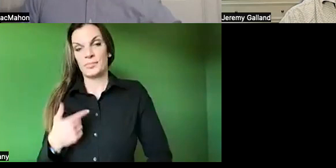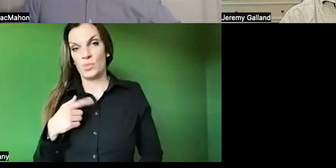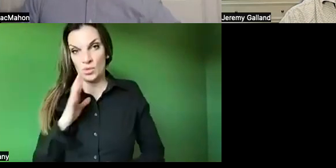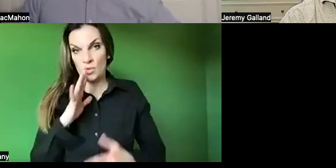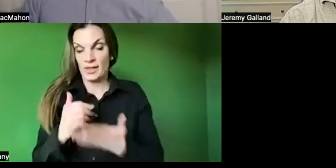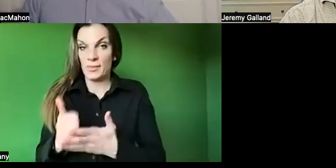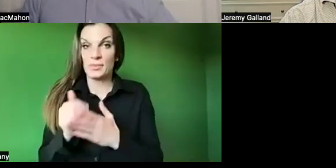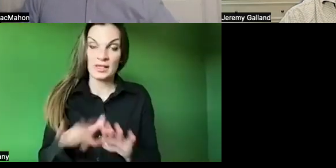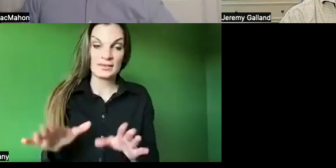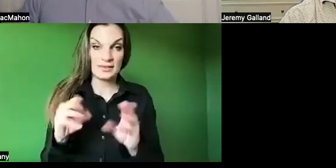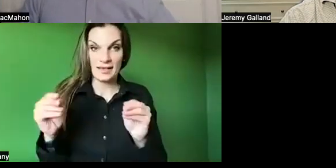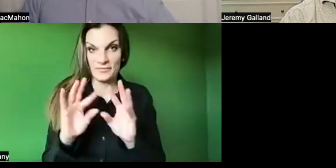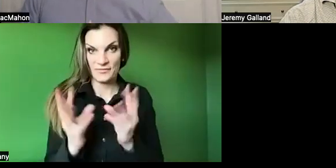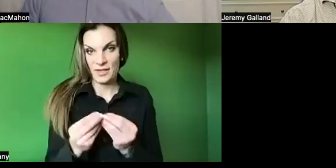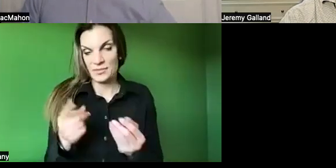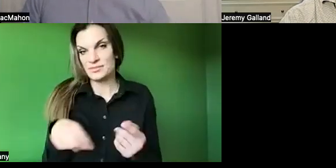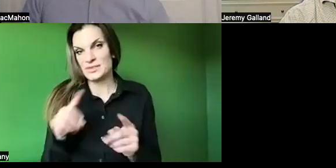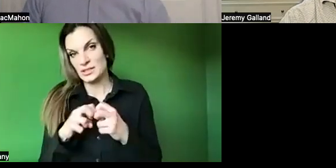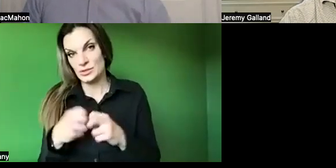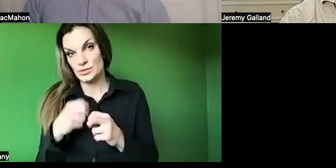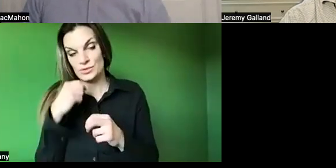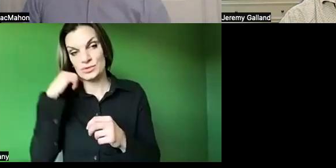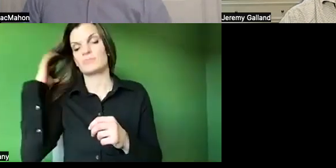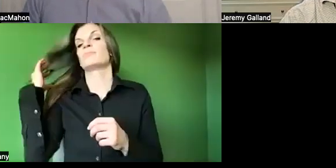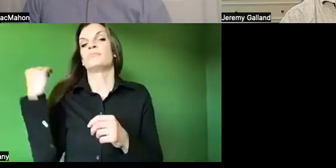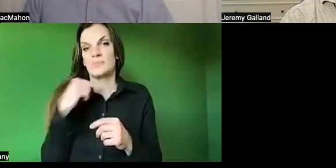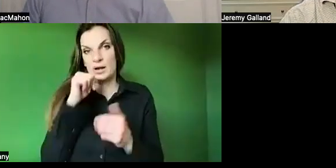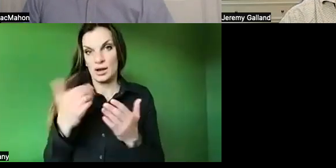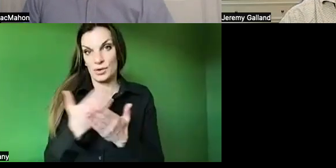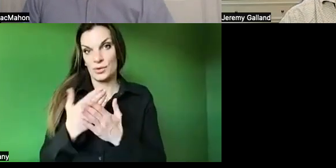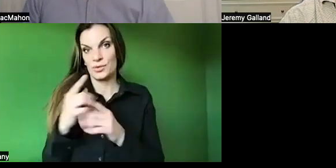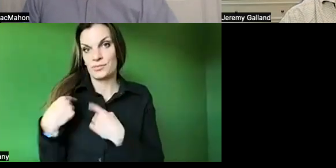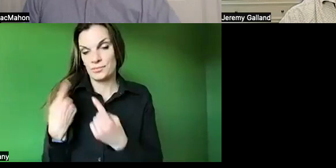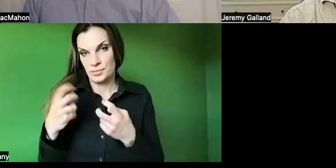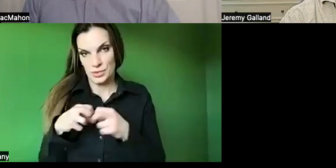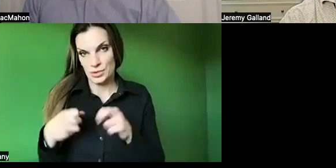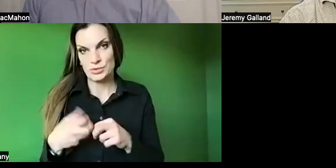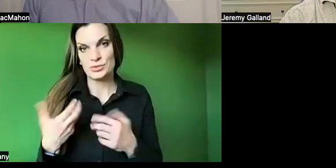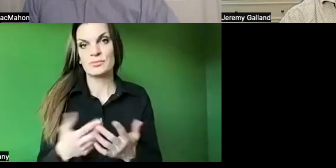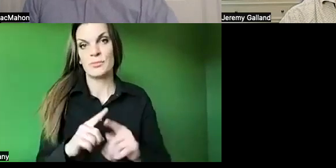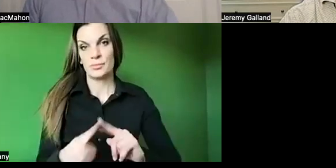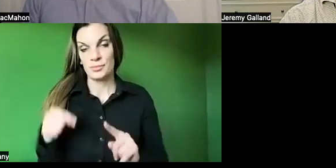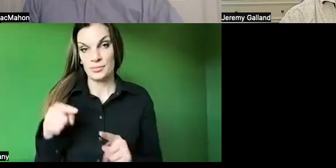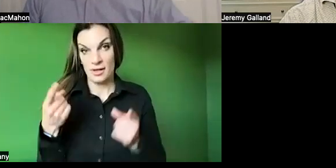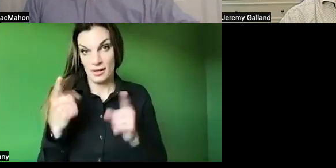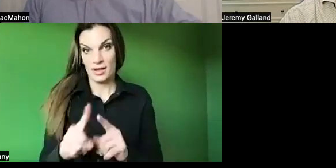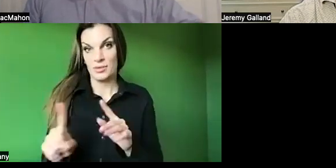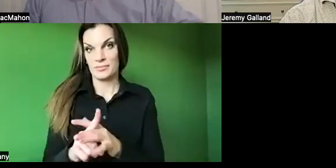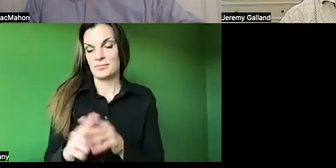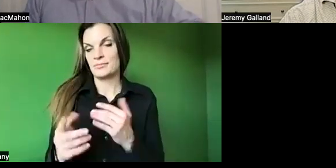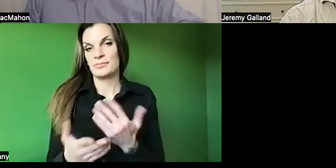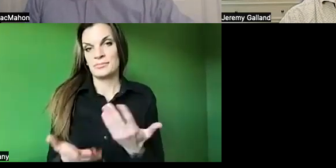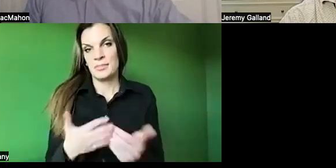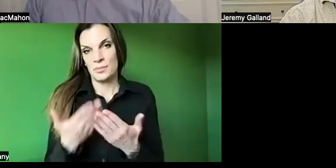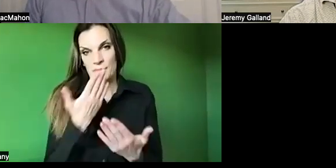and families. These issues are not new. I have to tell you, we have had these issues, but when they happen, it doesn't matter because they're